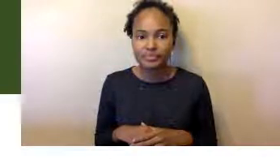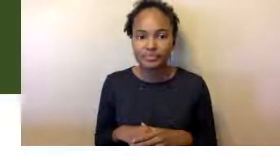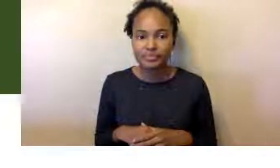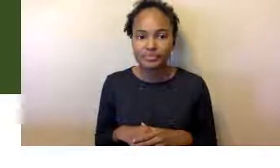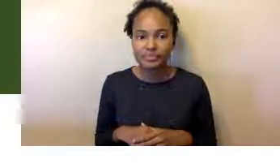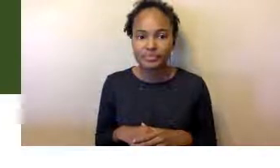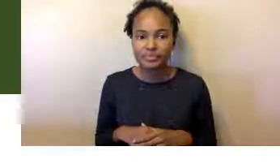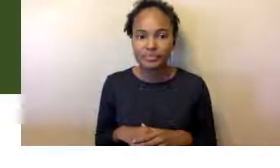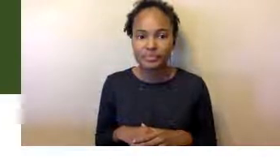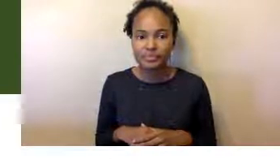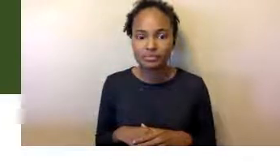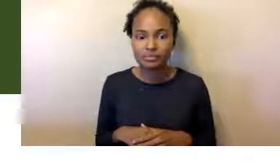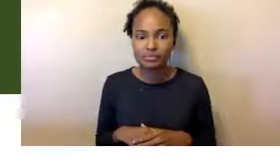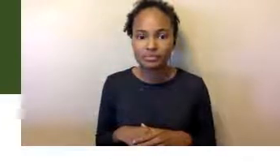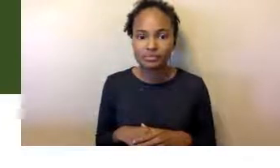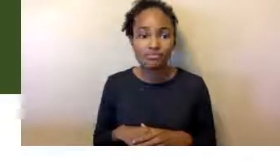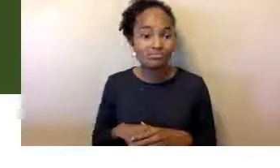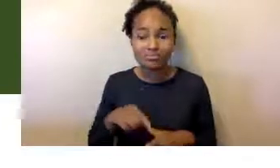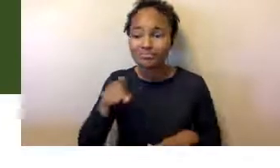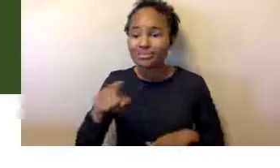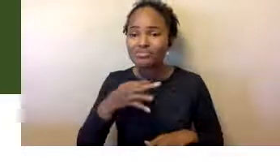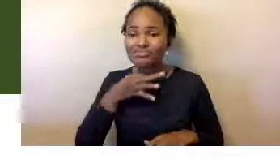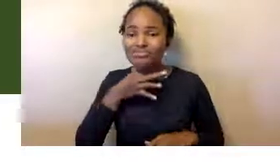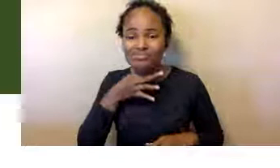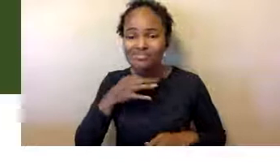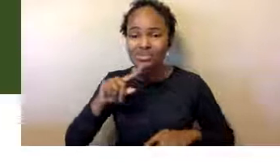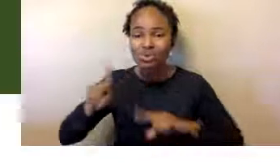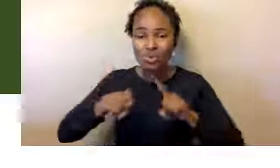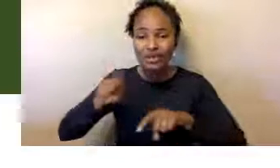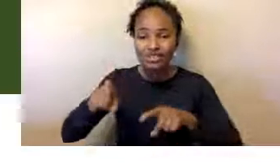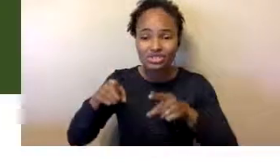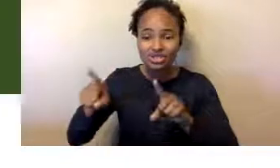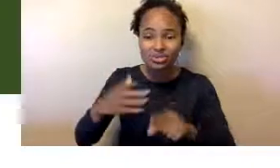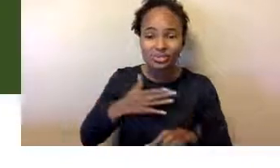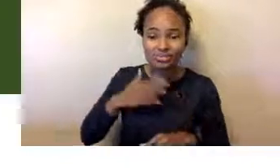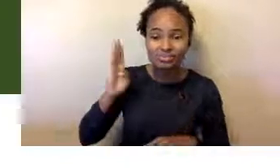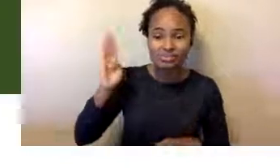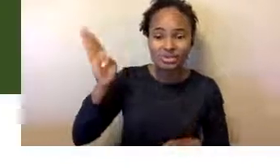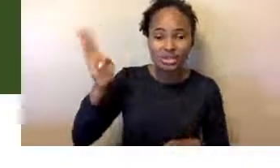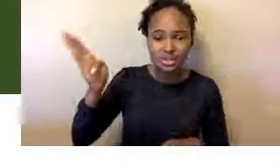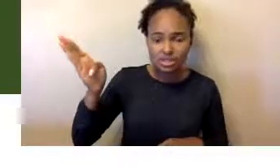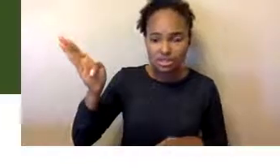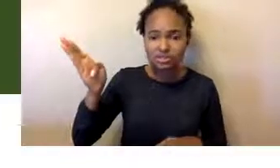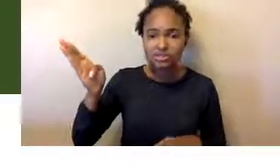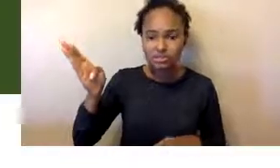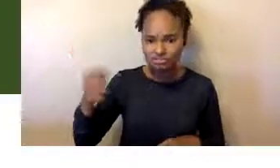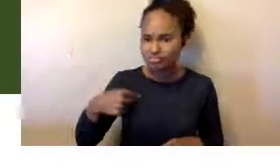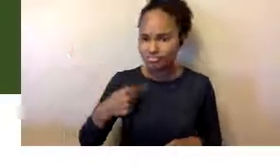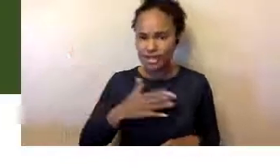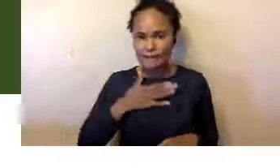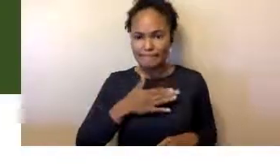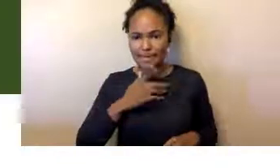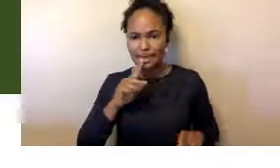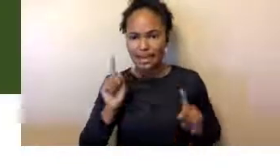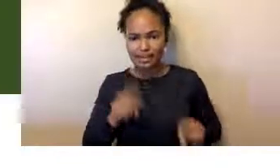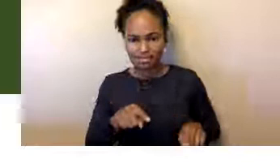So, and if anyone has questions during the presentation, I'd be happy to answer any questions that